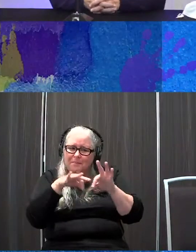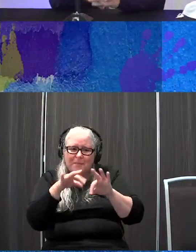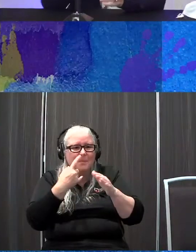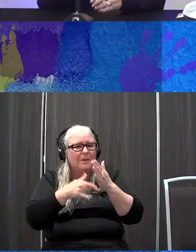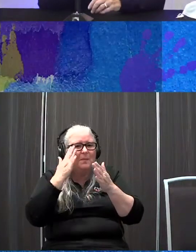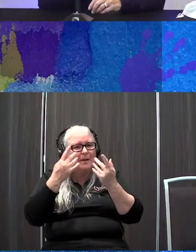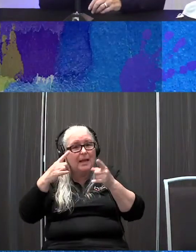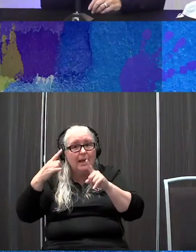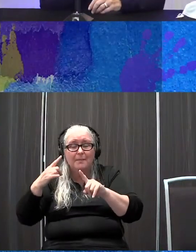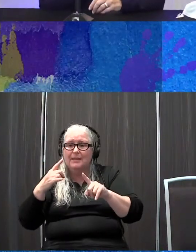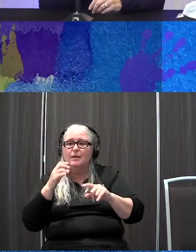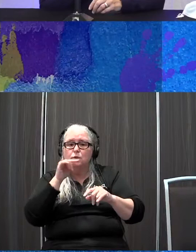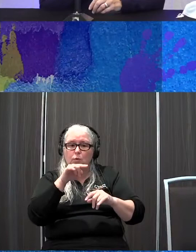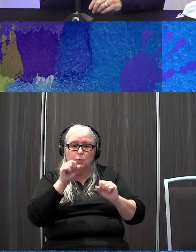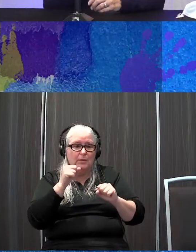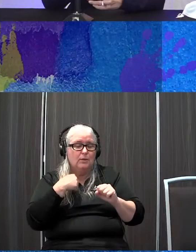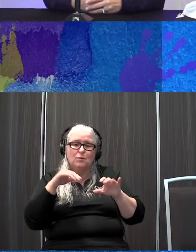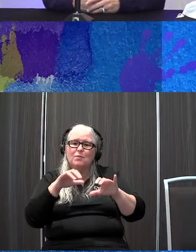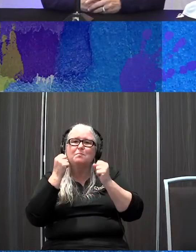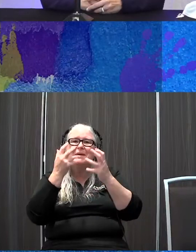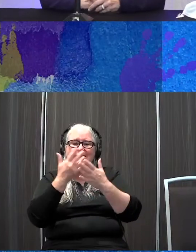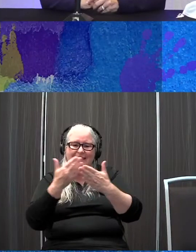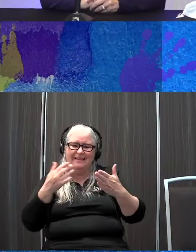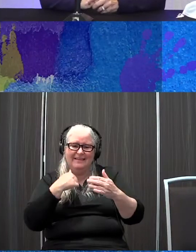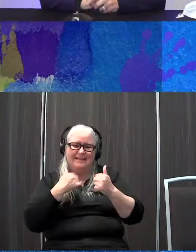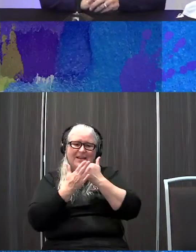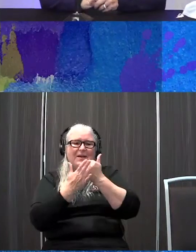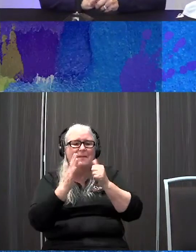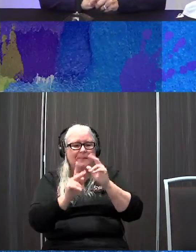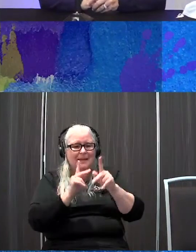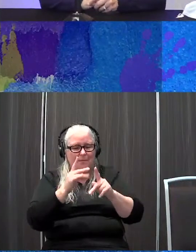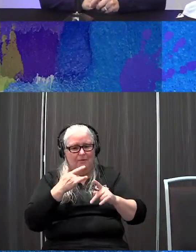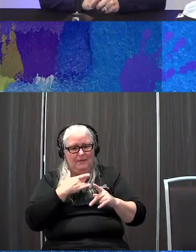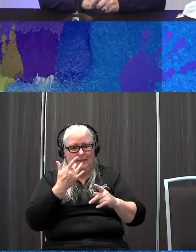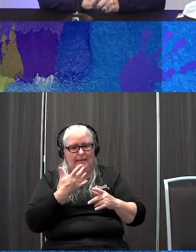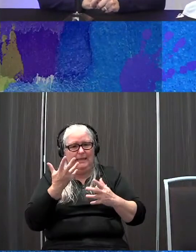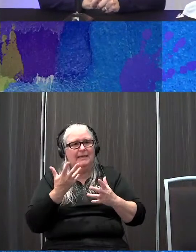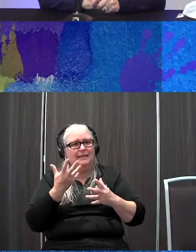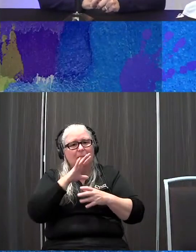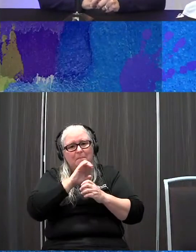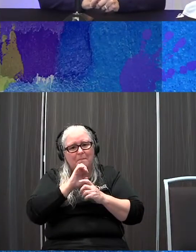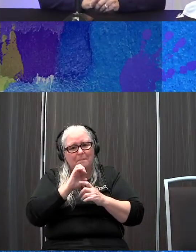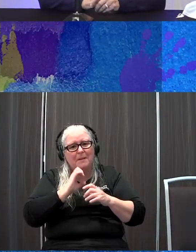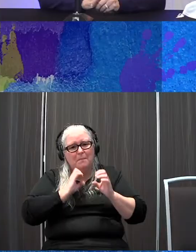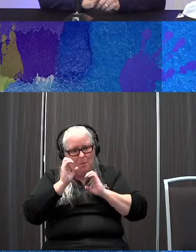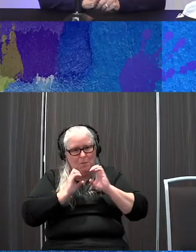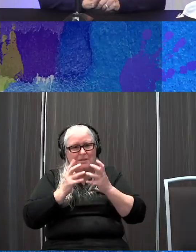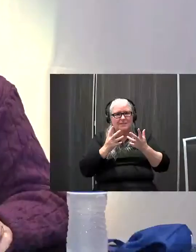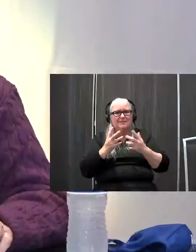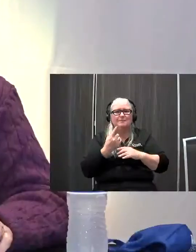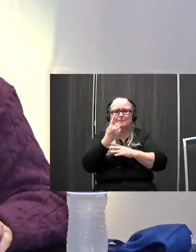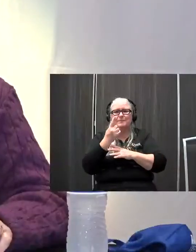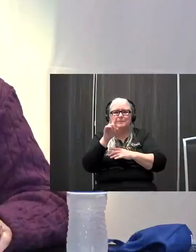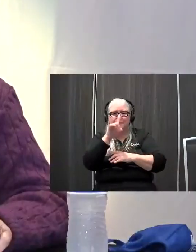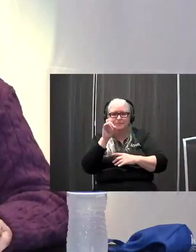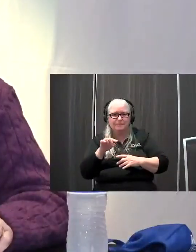can do to help people with feelings that happen on the inside of them. So one of the questions that kind of speaks a little to this, because it's a lot of